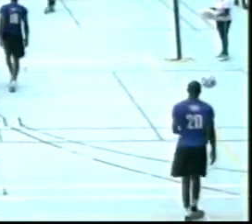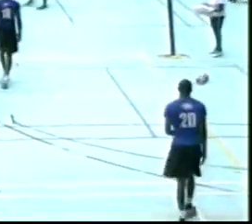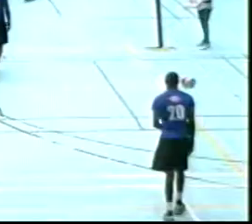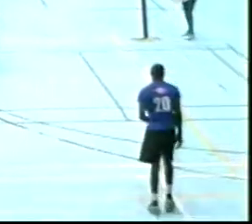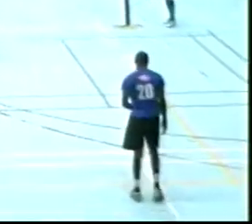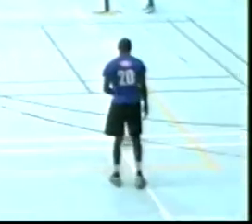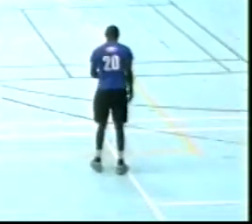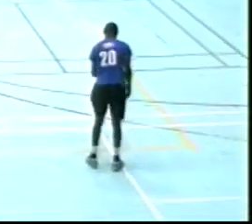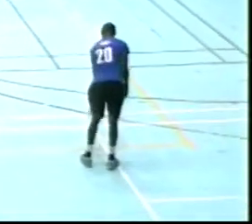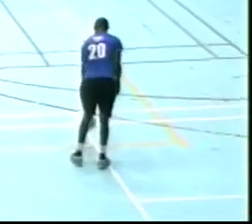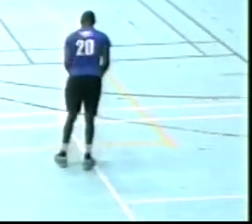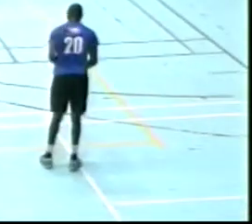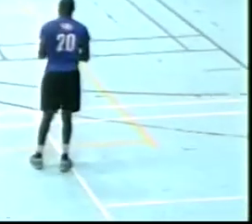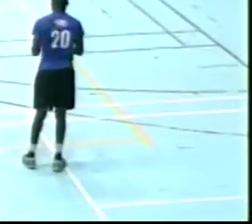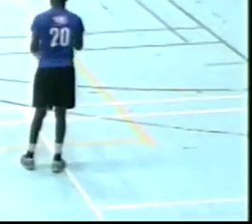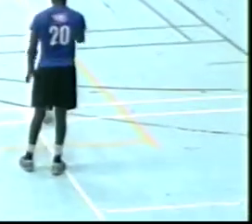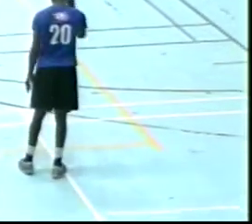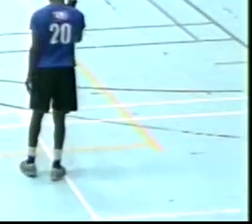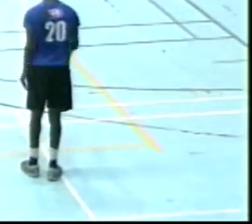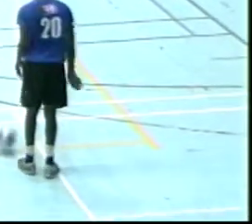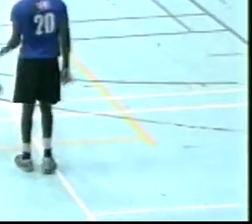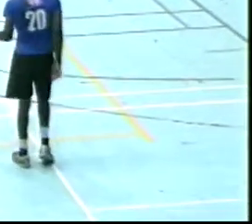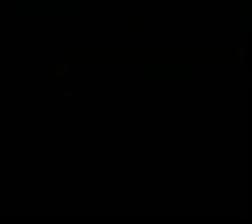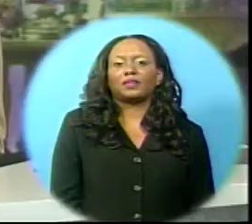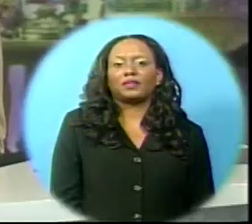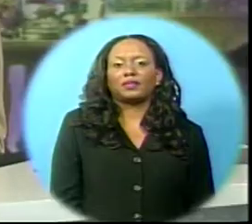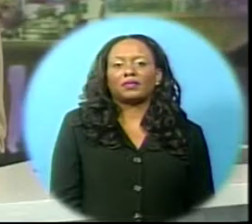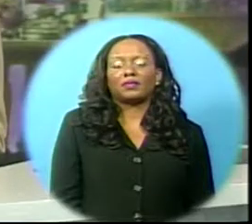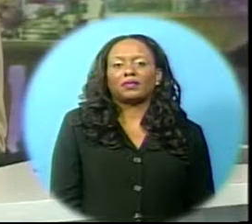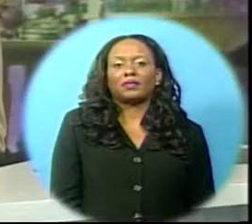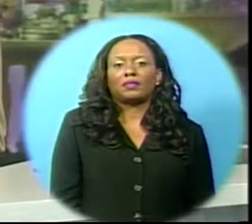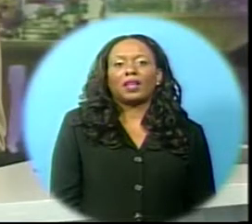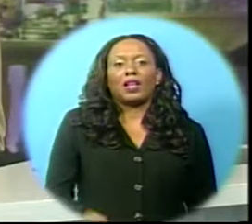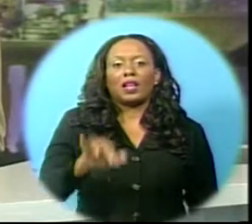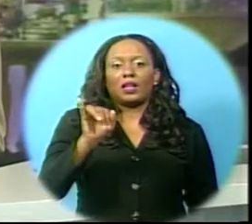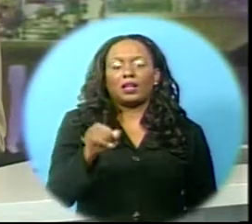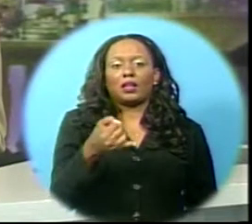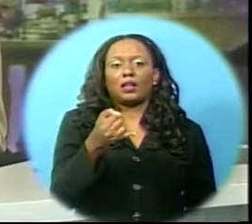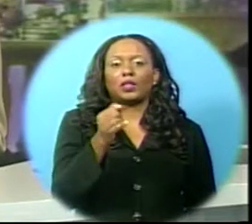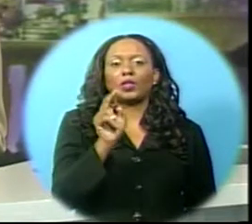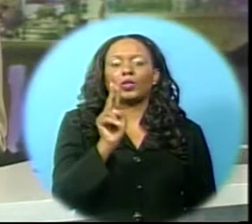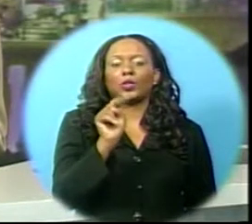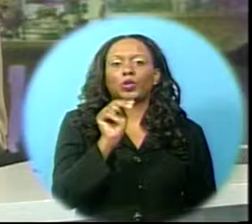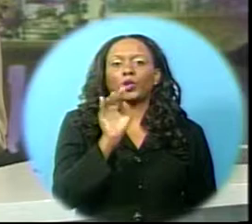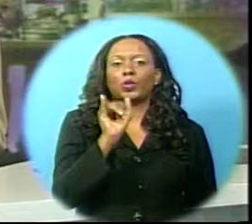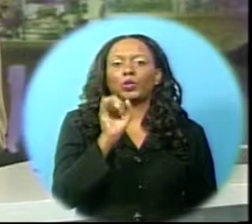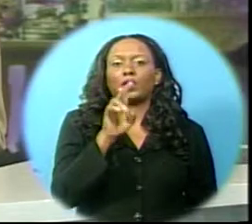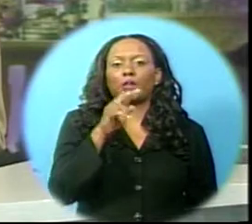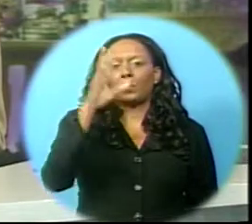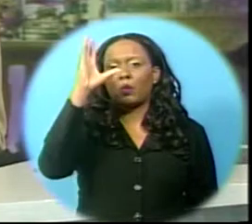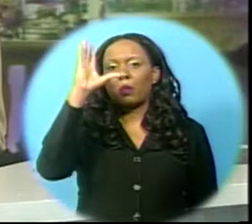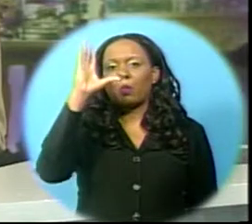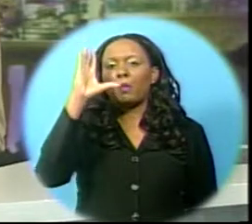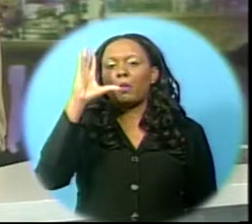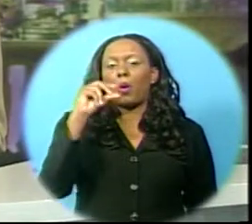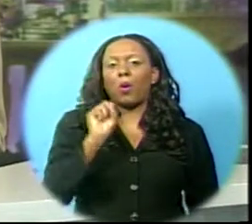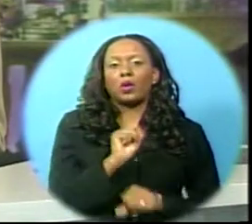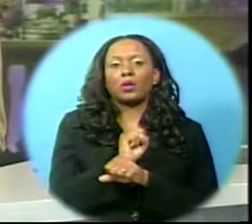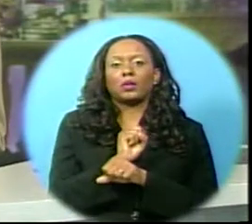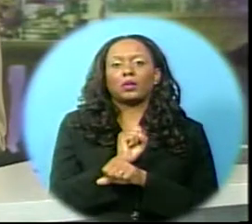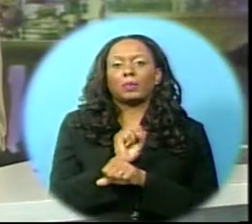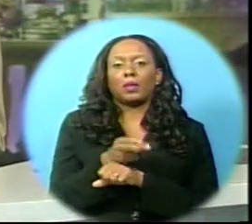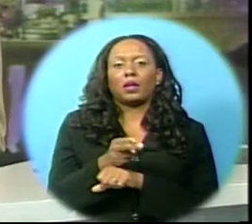20. Sean Green, CBC Sports. Thanks, Sean. Meanwhile, the junior boys dismissed Cormier